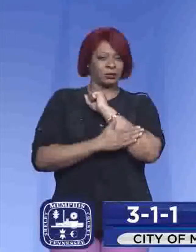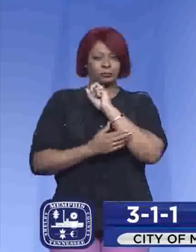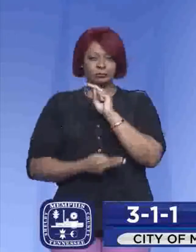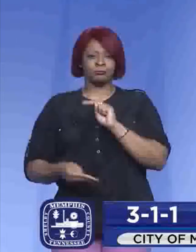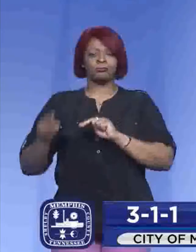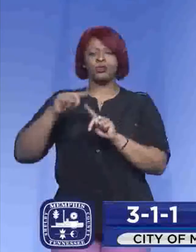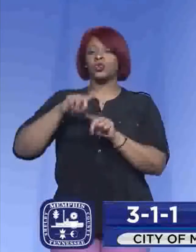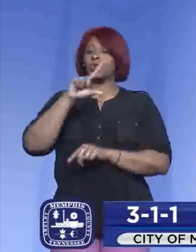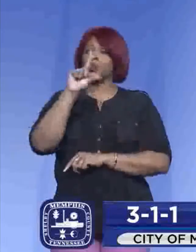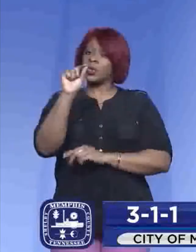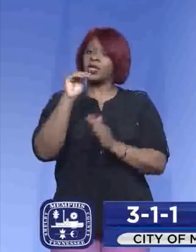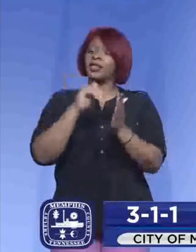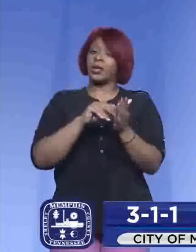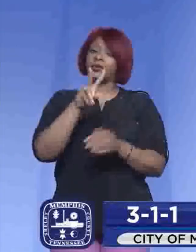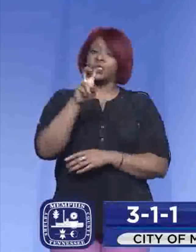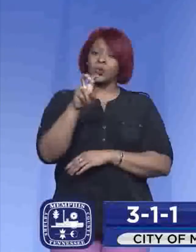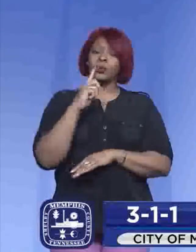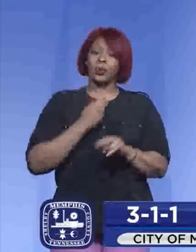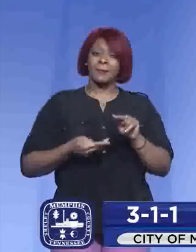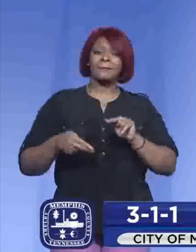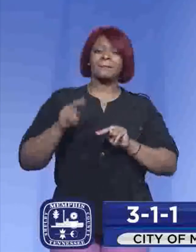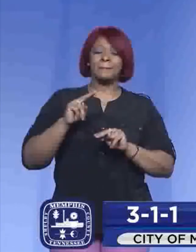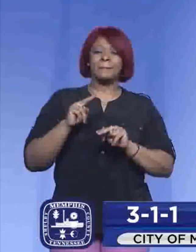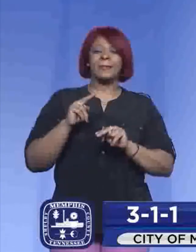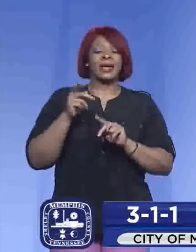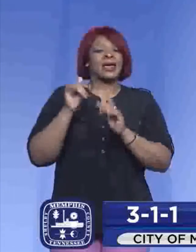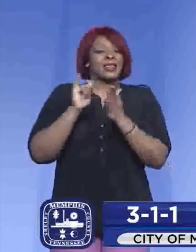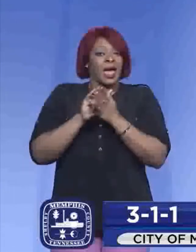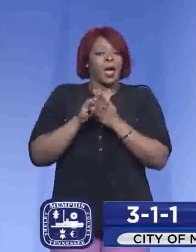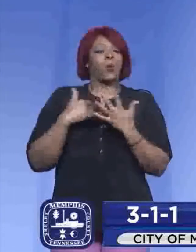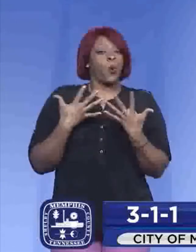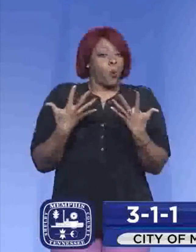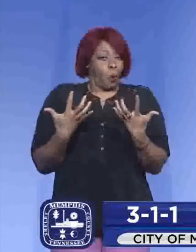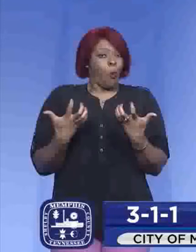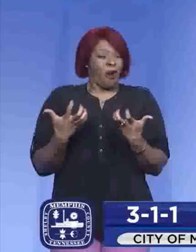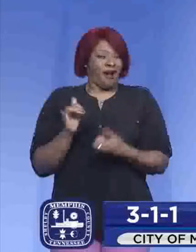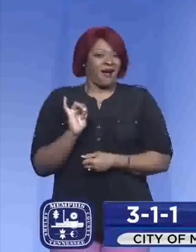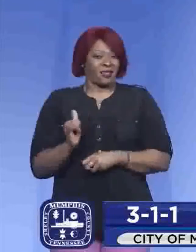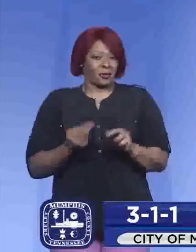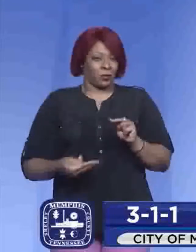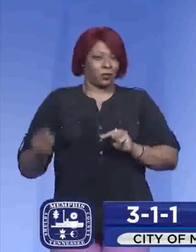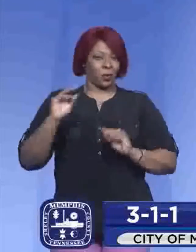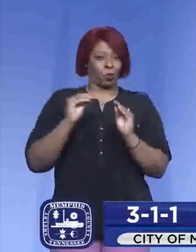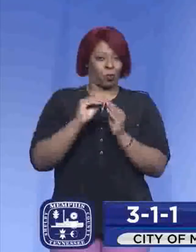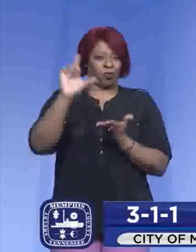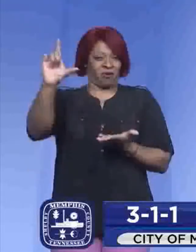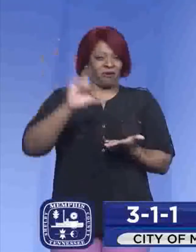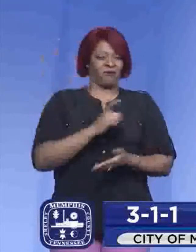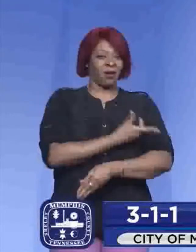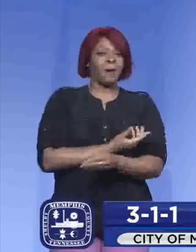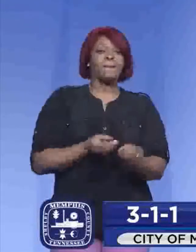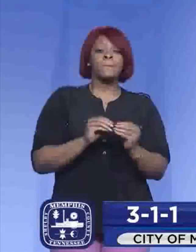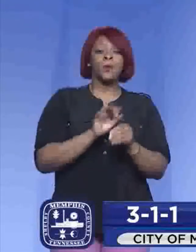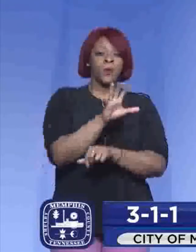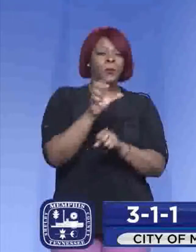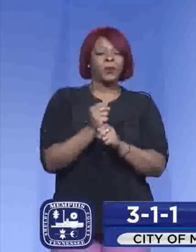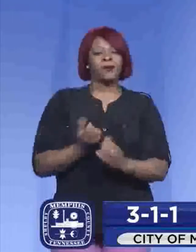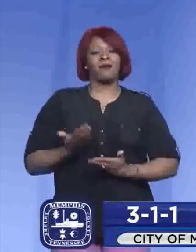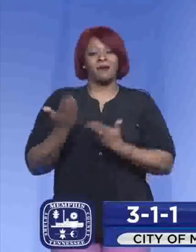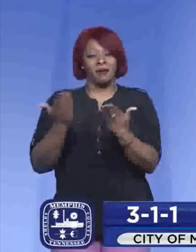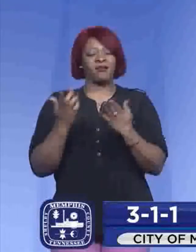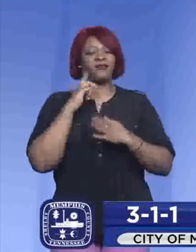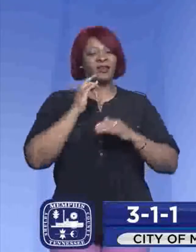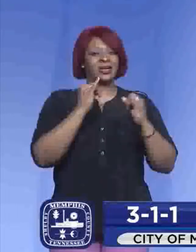about 20,200. Now that's the direction that we want to see it going. That means we'll be able to offer more appointments for